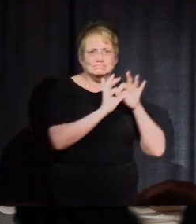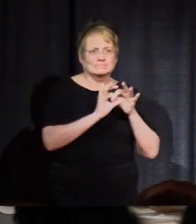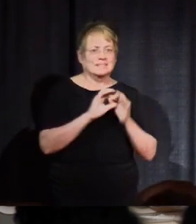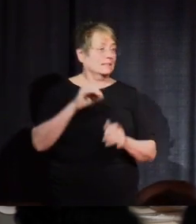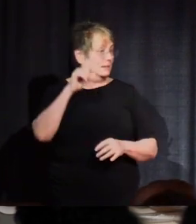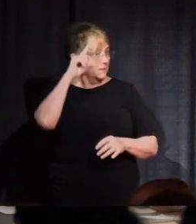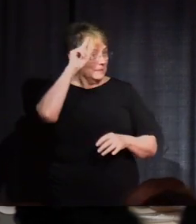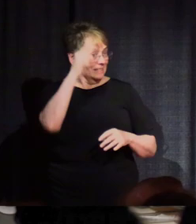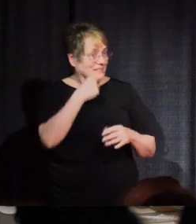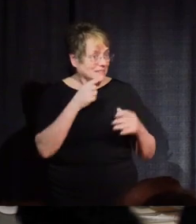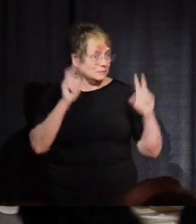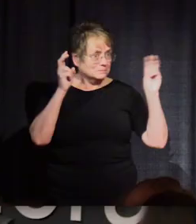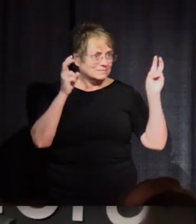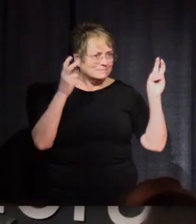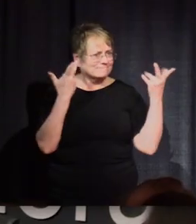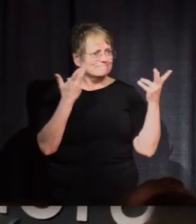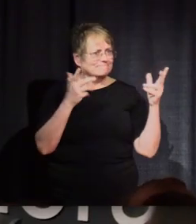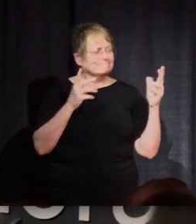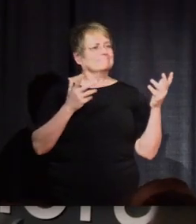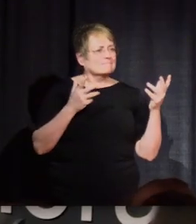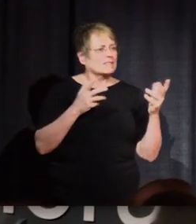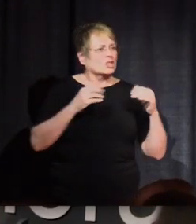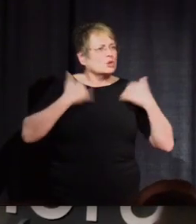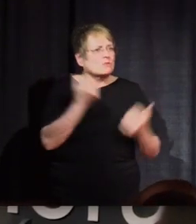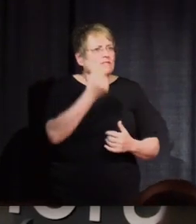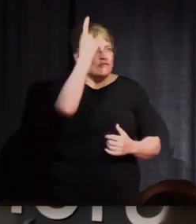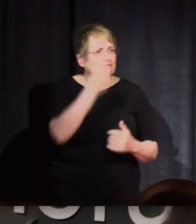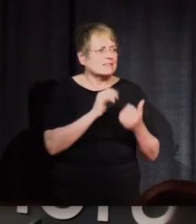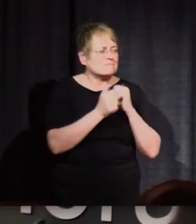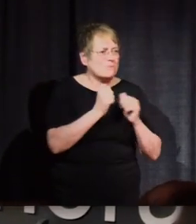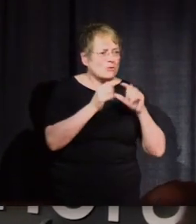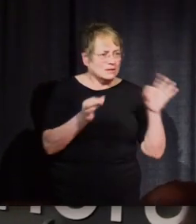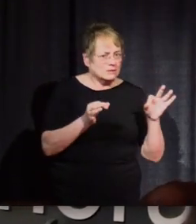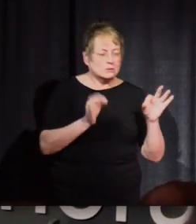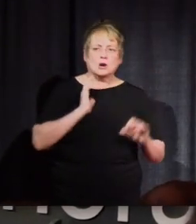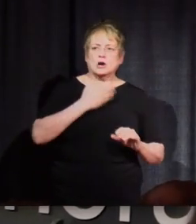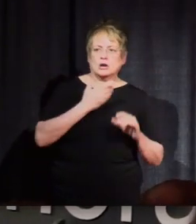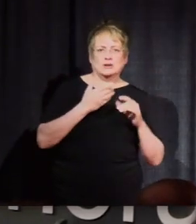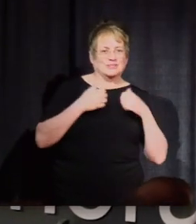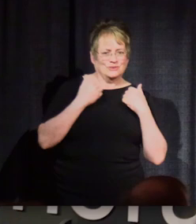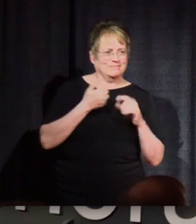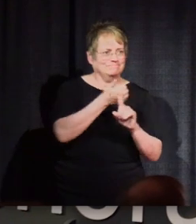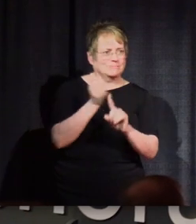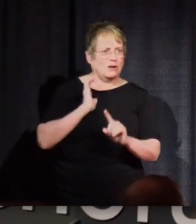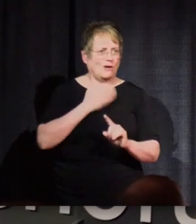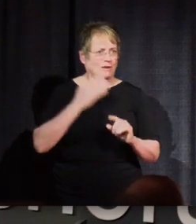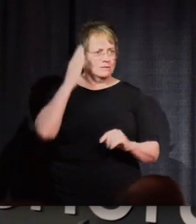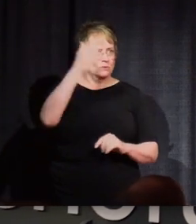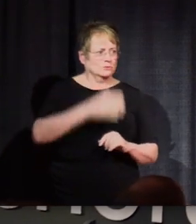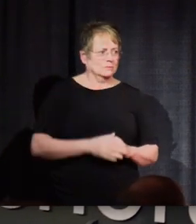mandela says it speaks to the youth in a language they understand our youth are our future